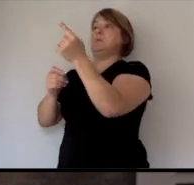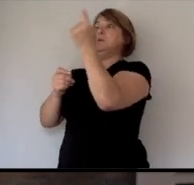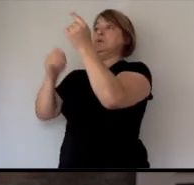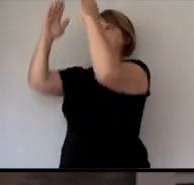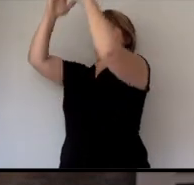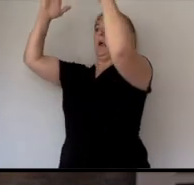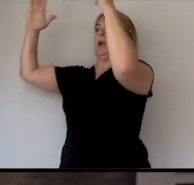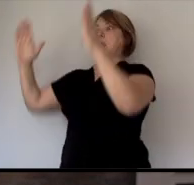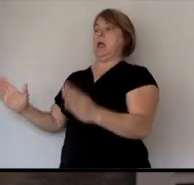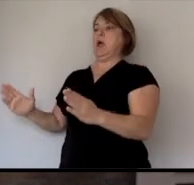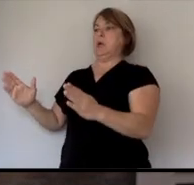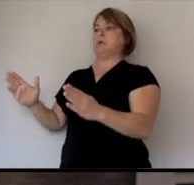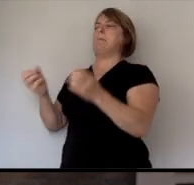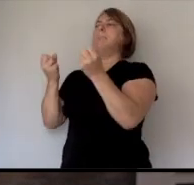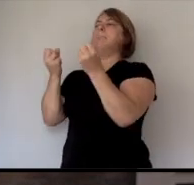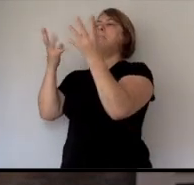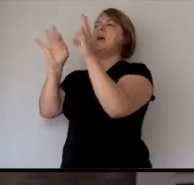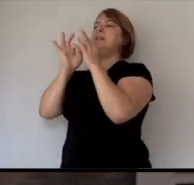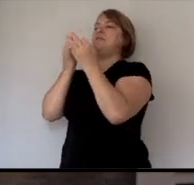cute?